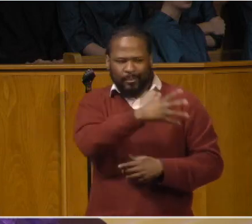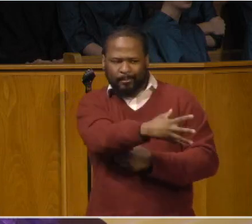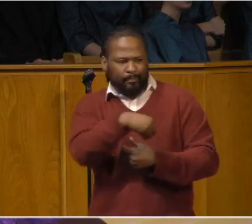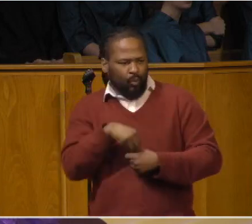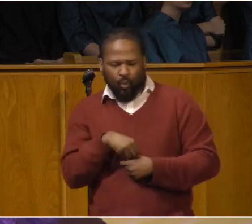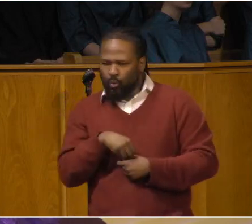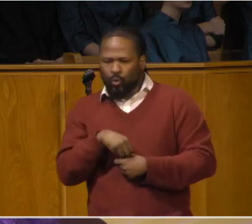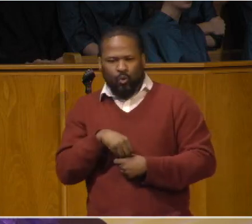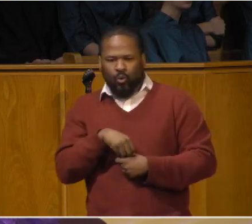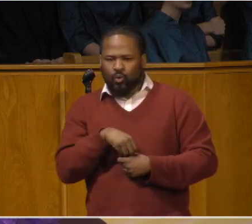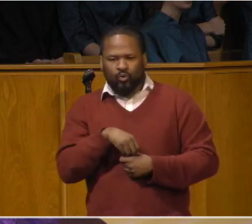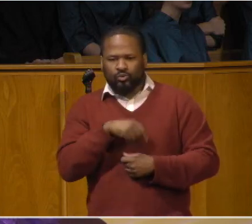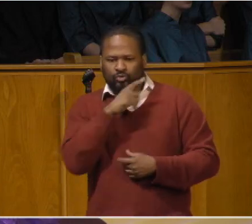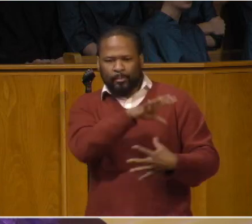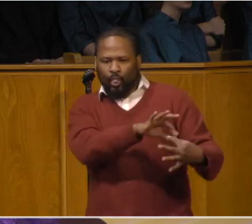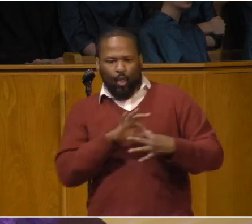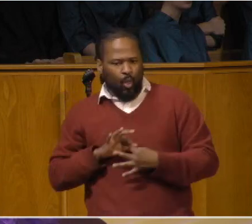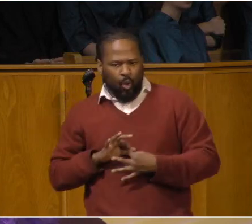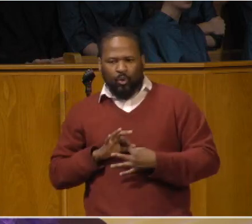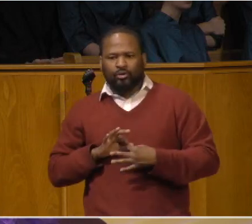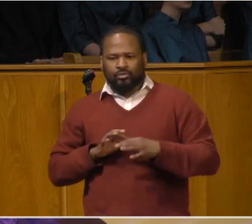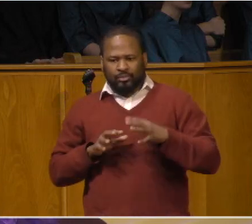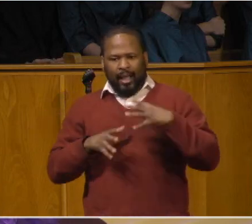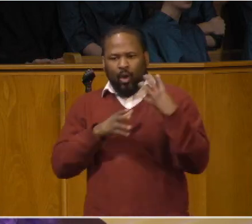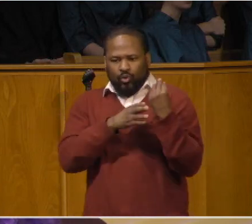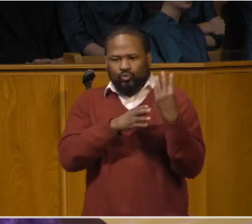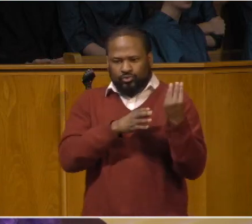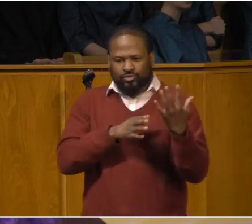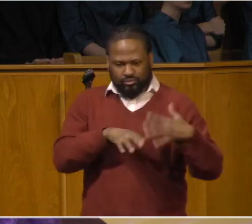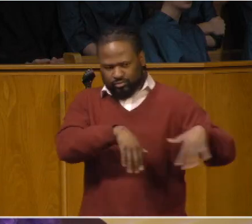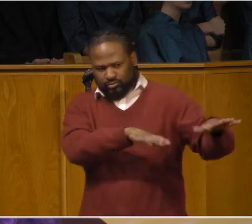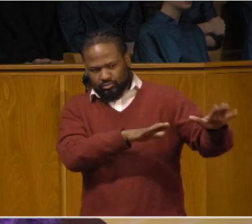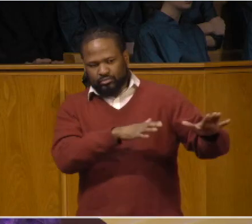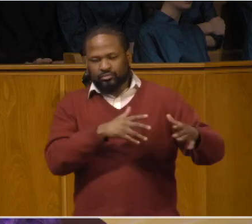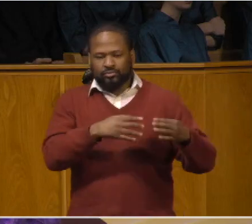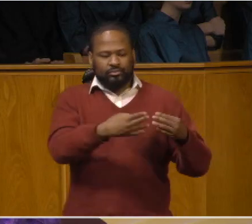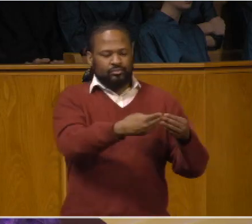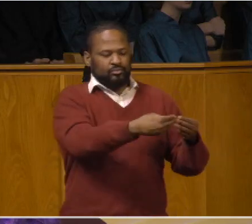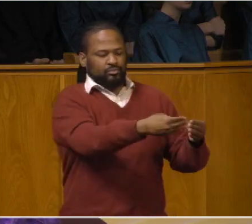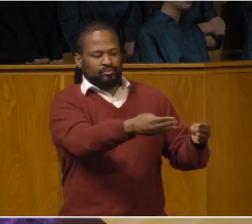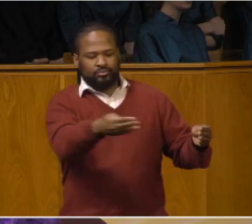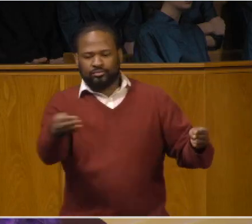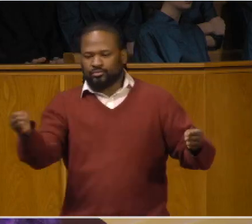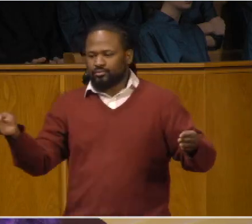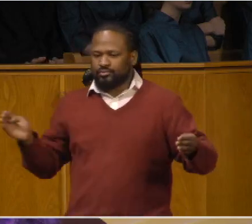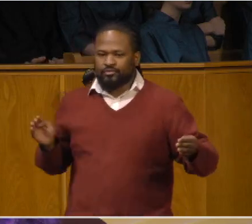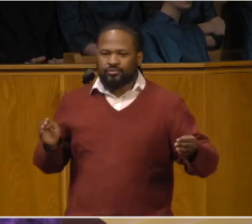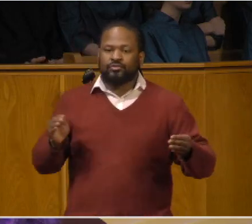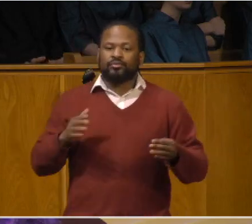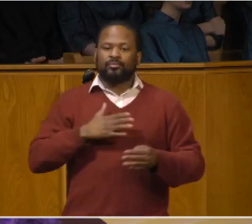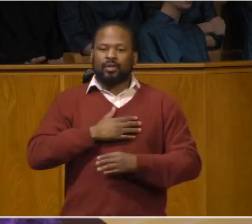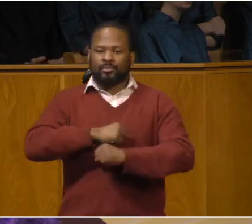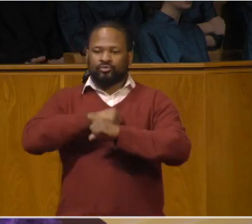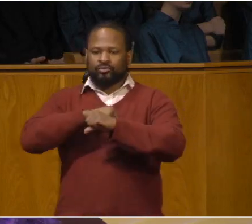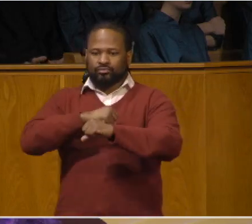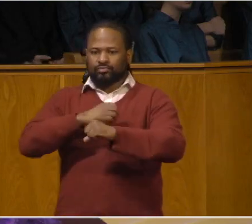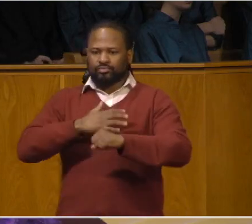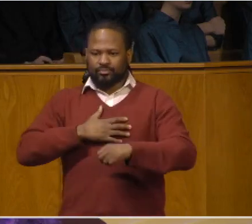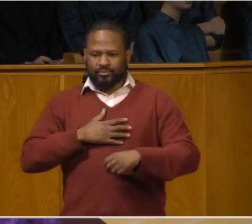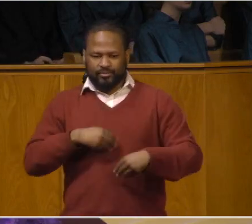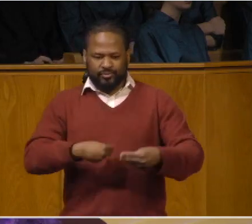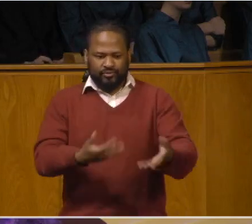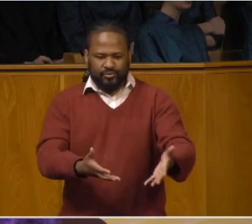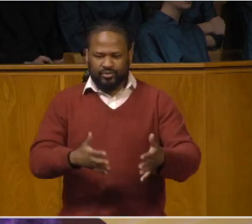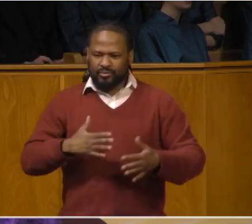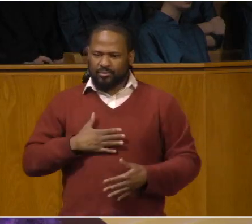outsider. Now you will literally be outdoors, out of these borders, and out from my protection, provision, and out from under